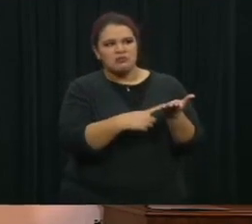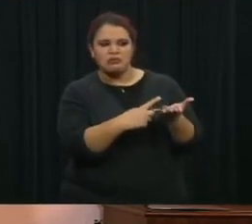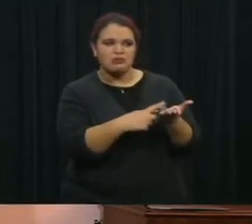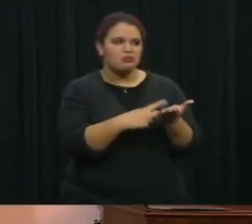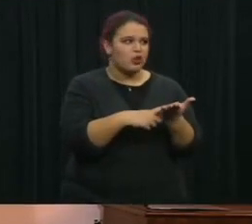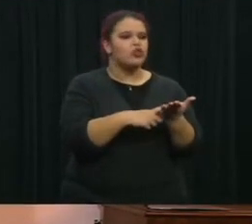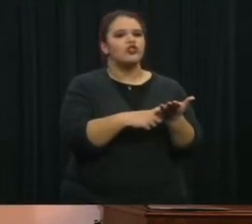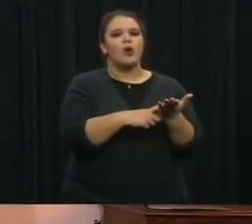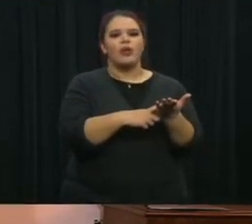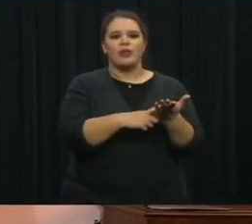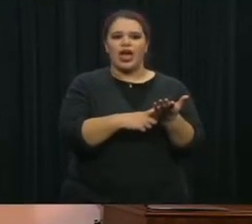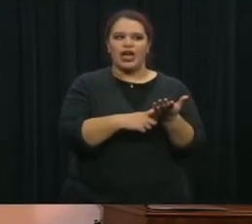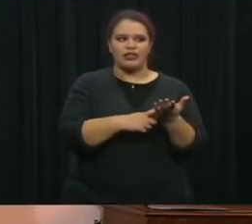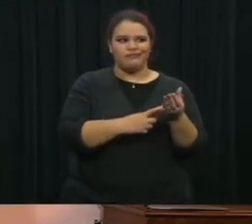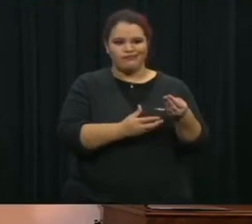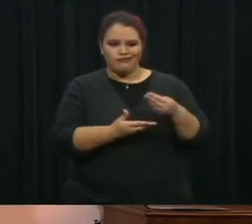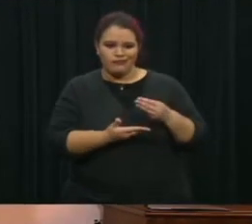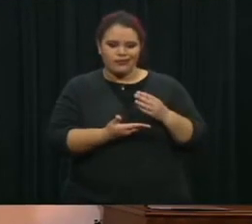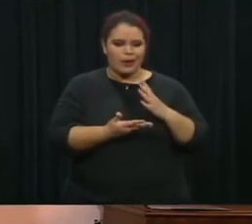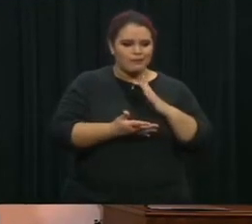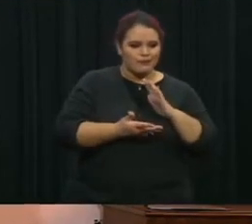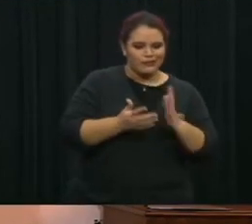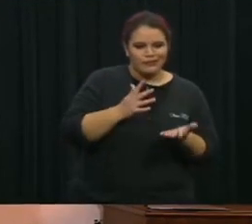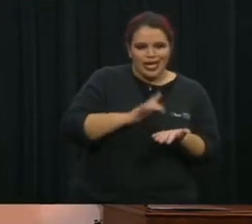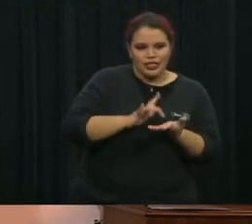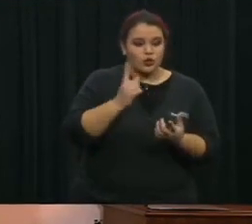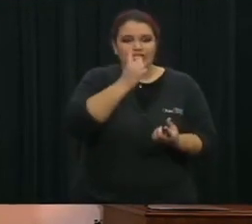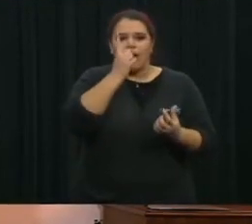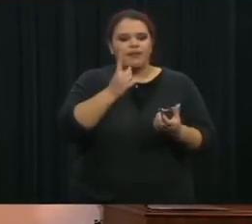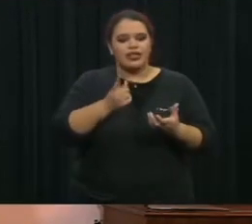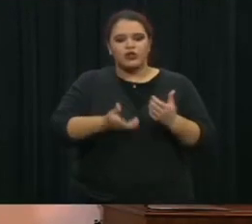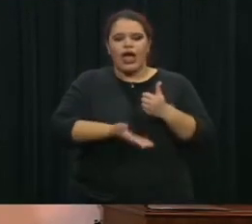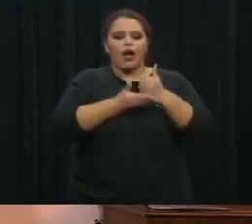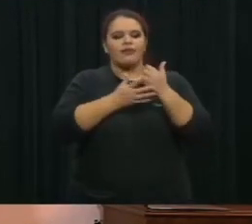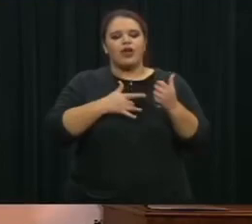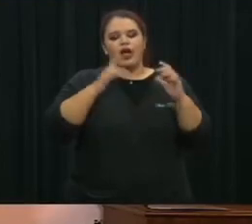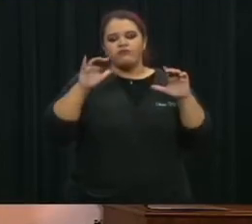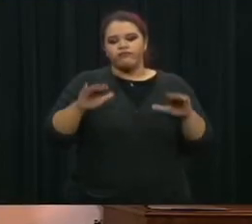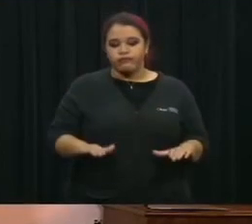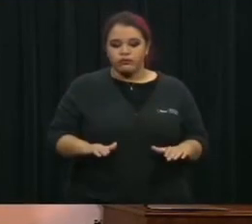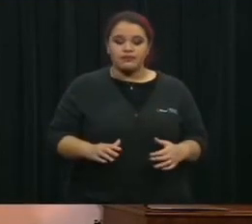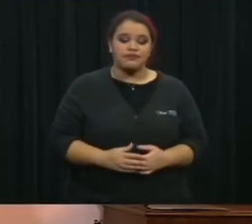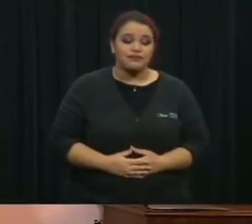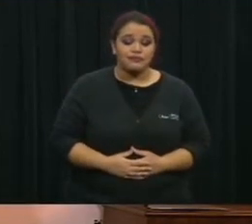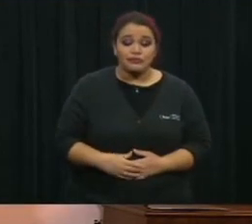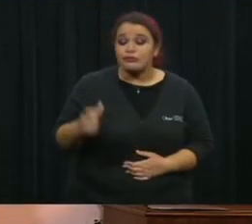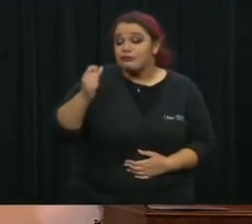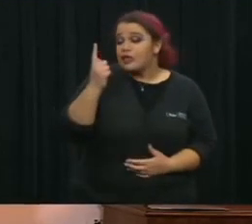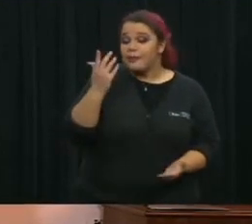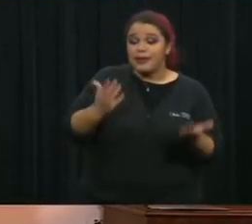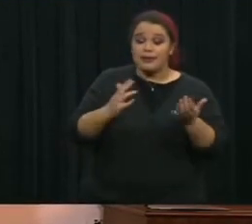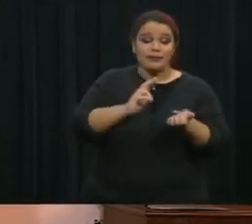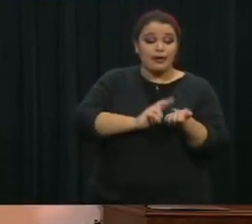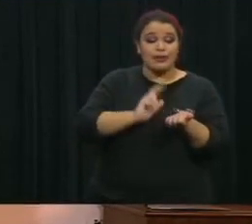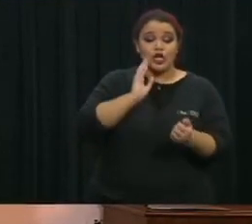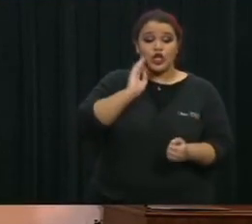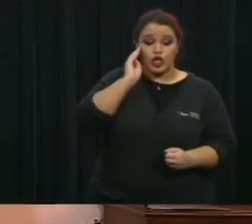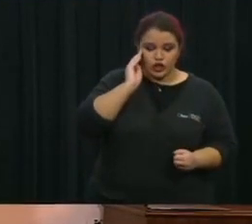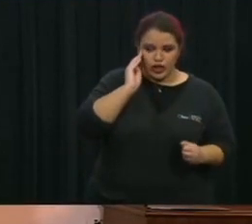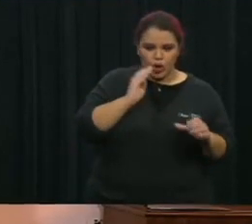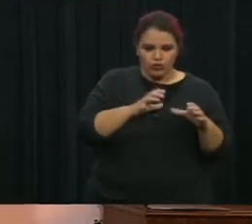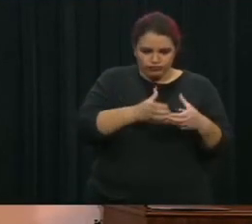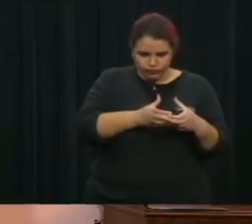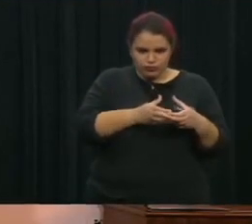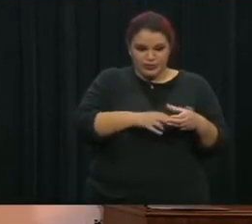really pressing in on our healthcare system. And there might be people, even in a nursing home, that stay and convalesce in place, even knowing they have